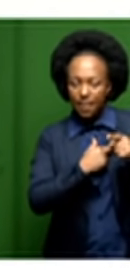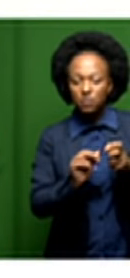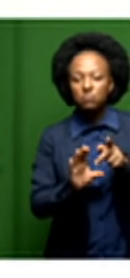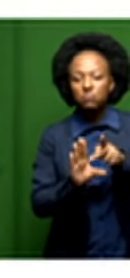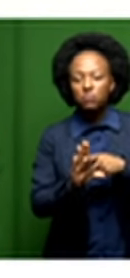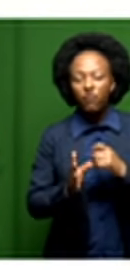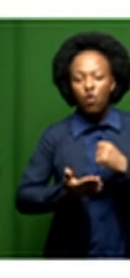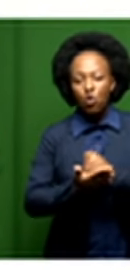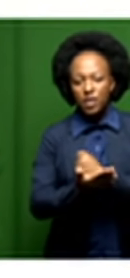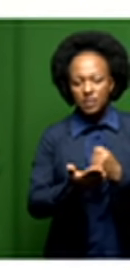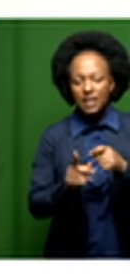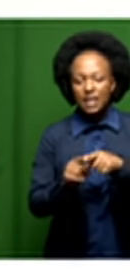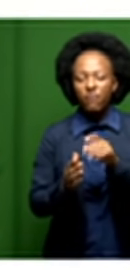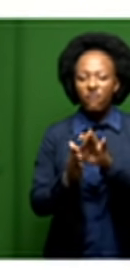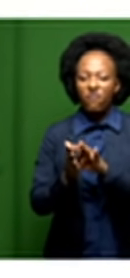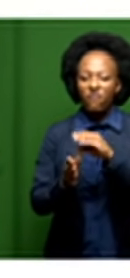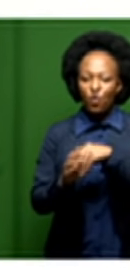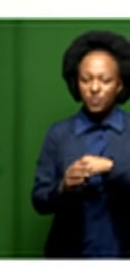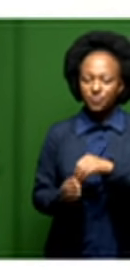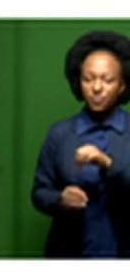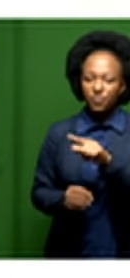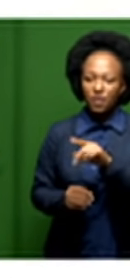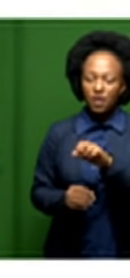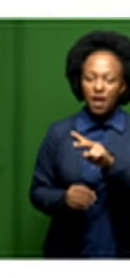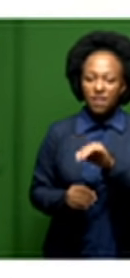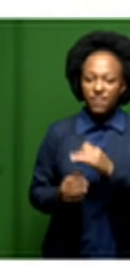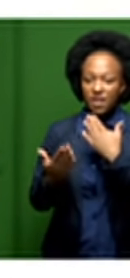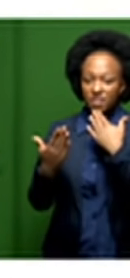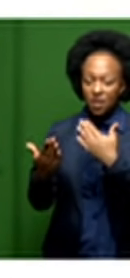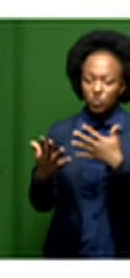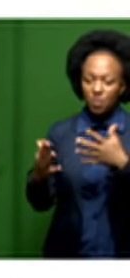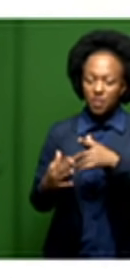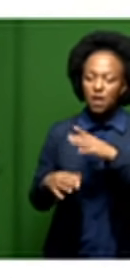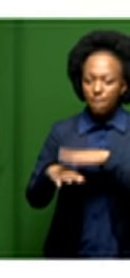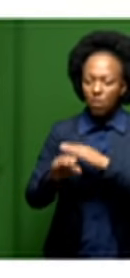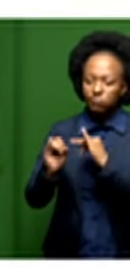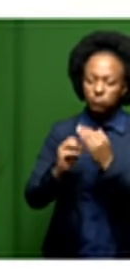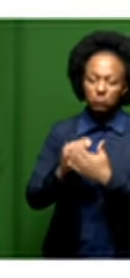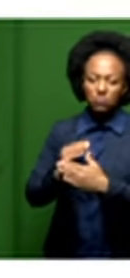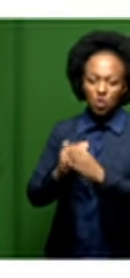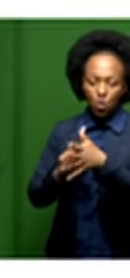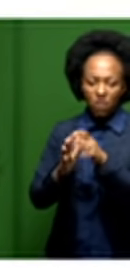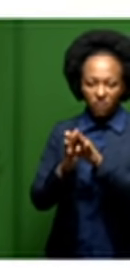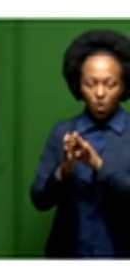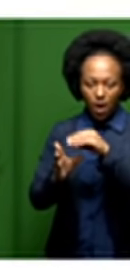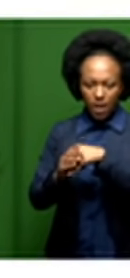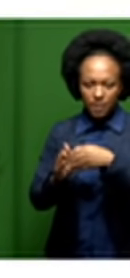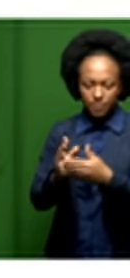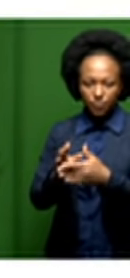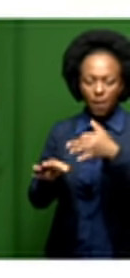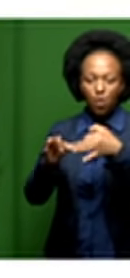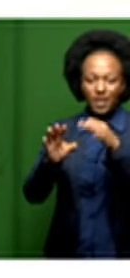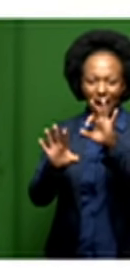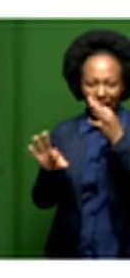in registering and also in vote. Levy, thanks so much for talking to us. No doubt we'll speak to you more in the run-up to these elections. Levy Ndou is a political